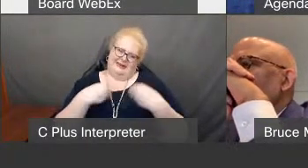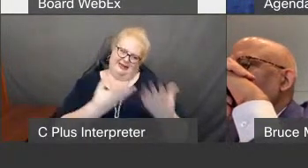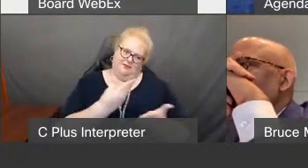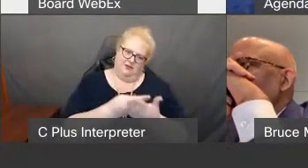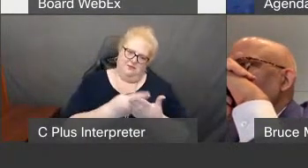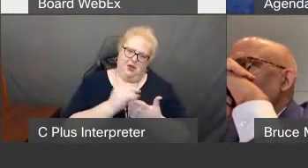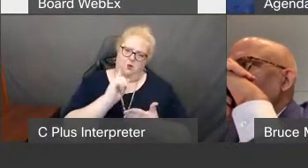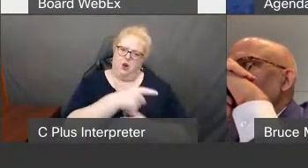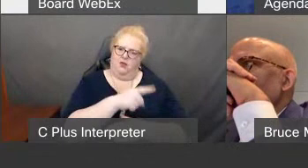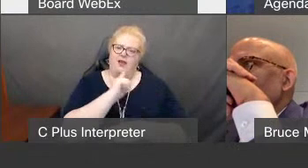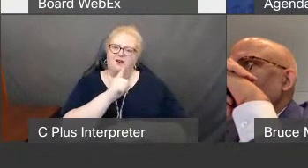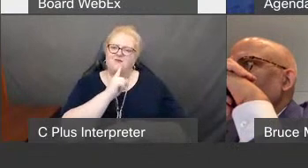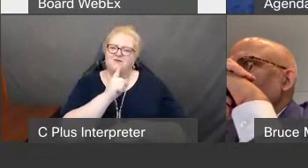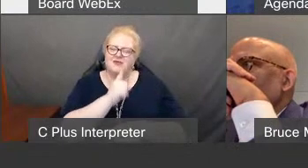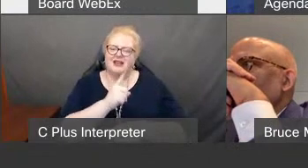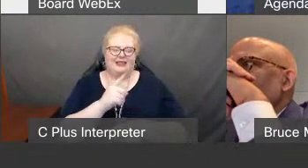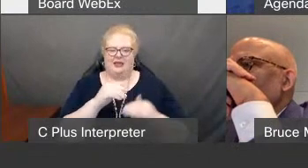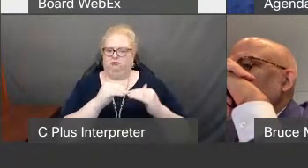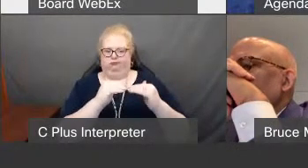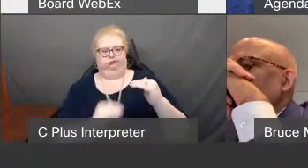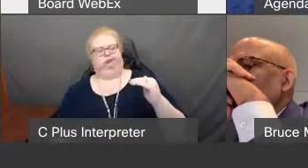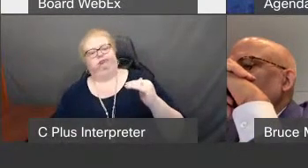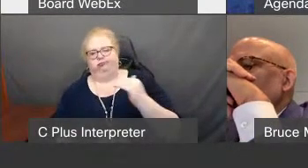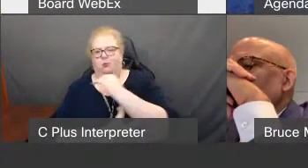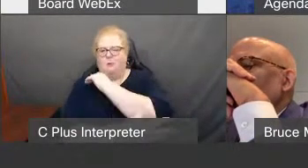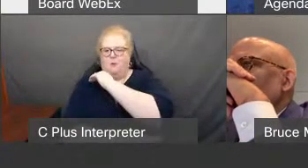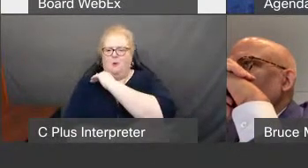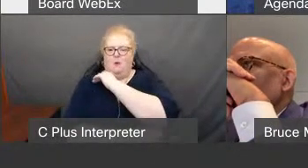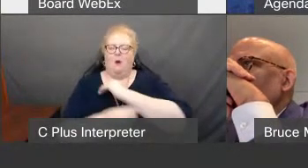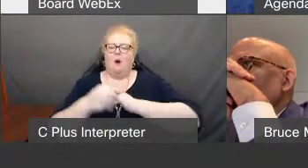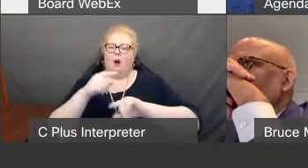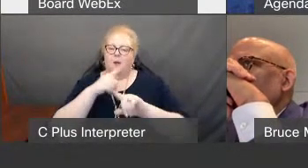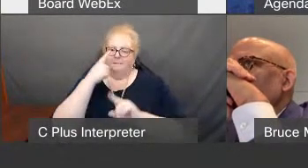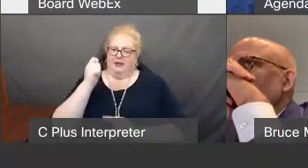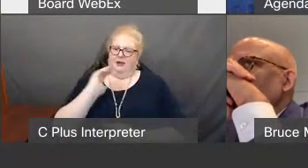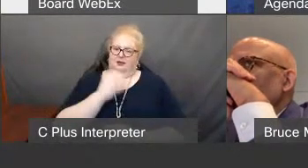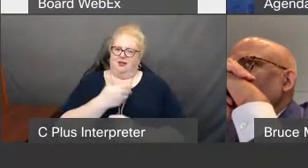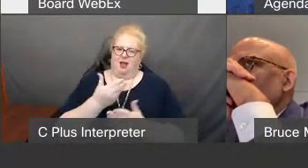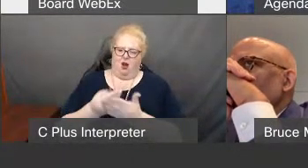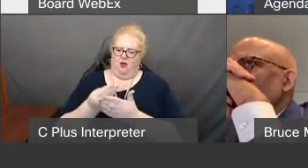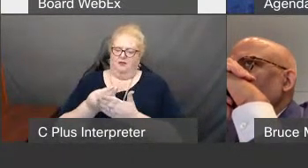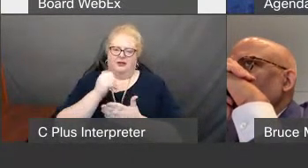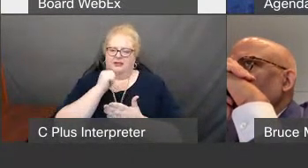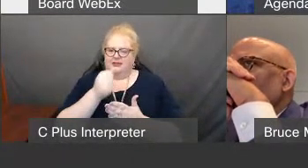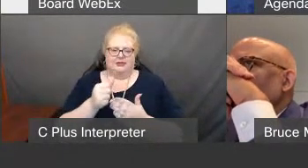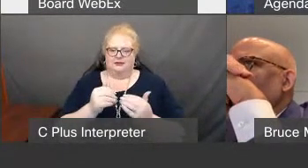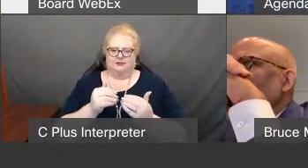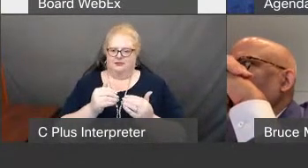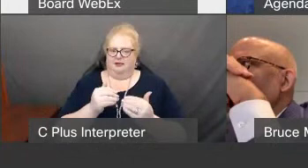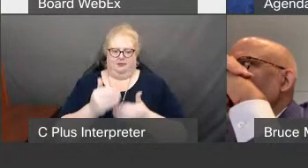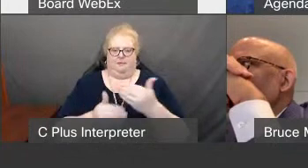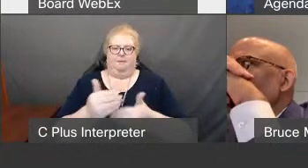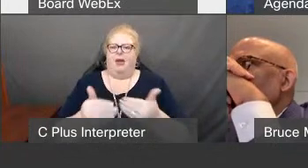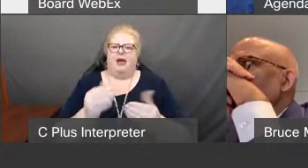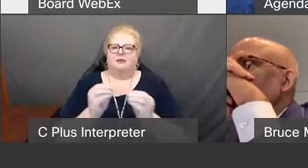it's because our personnel cost is outpacing our sales tax revenue. And we're on a downward